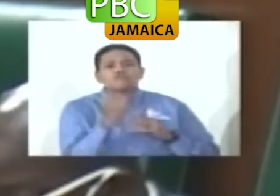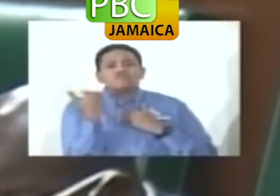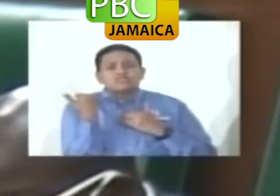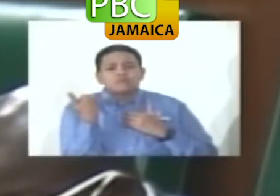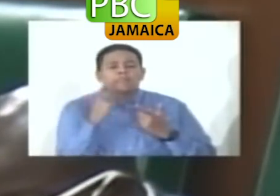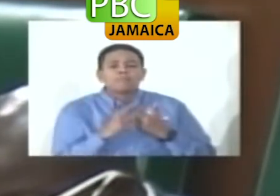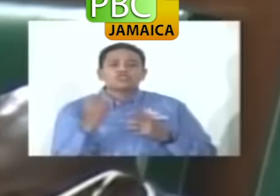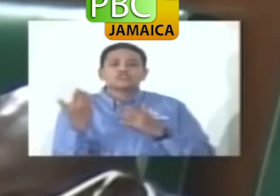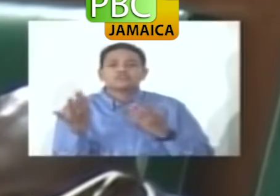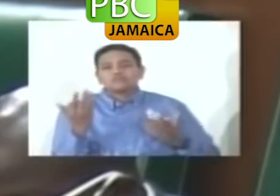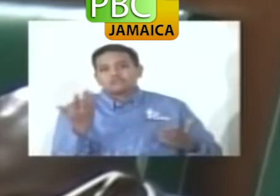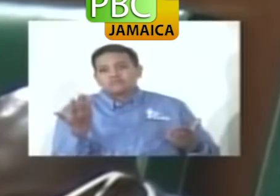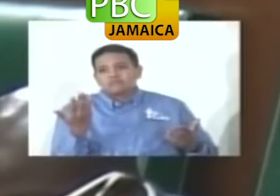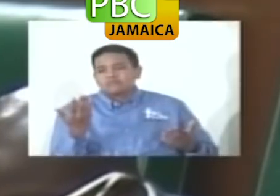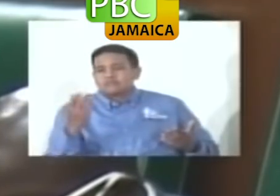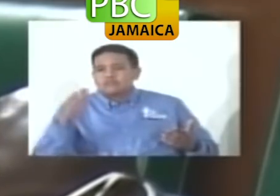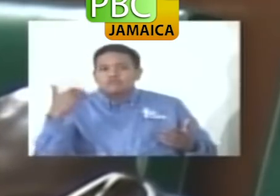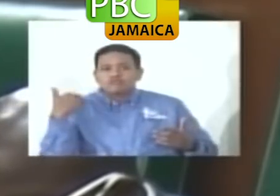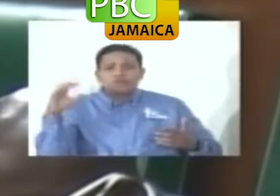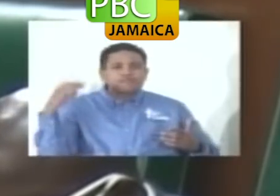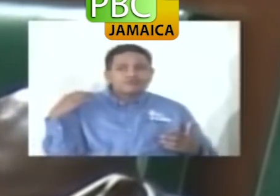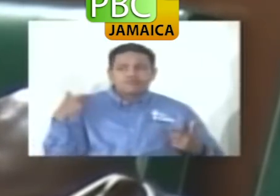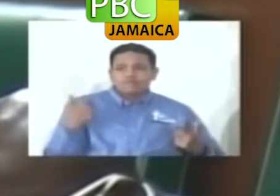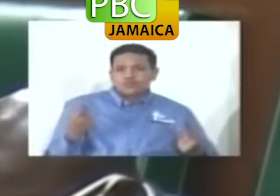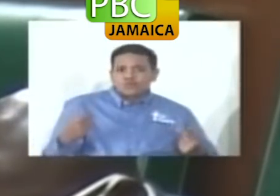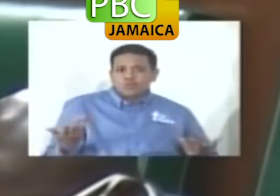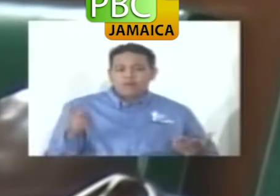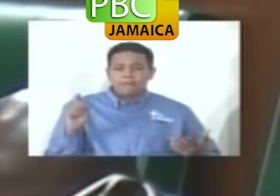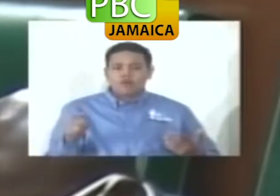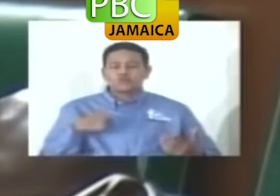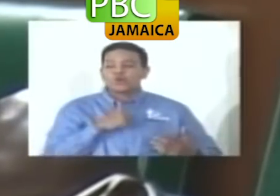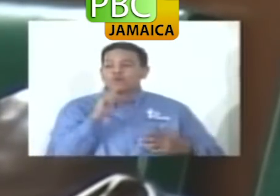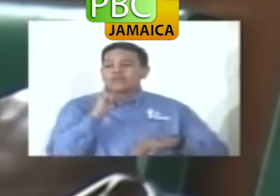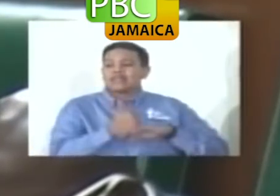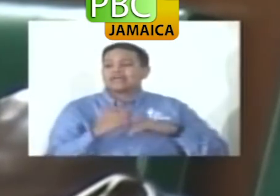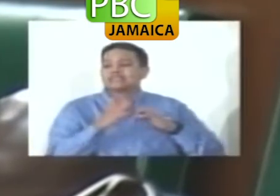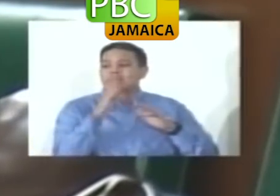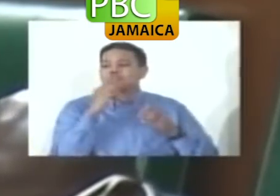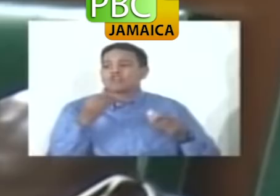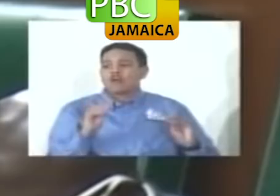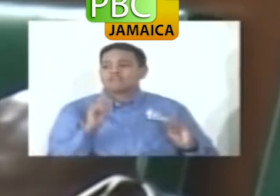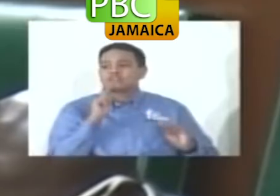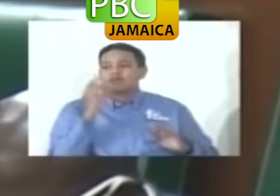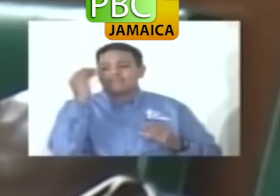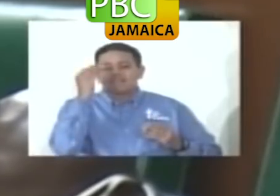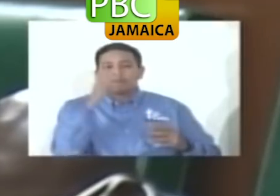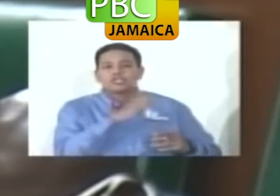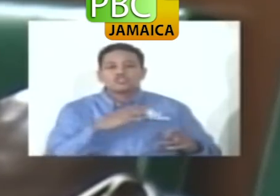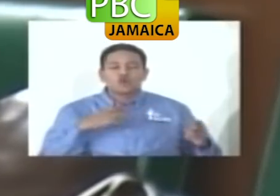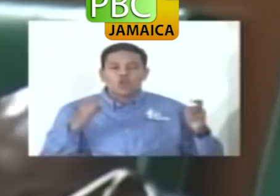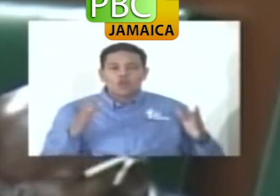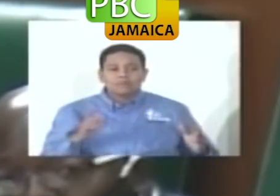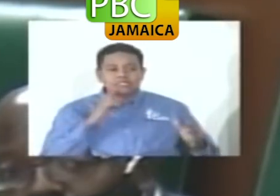and obligations. We will begin the process of establishing the Office of the Information Commissioner, an entity